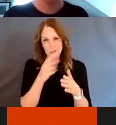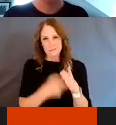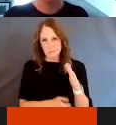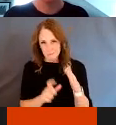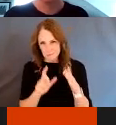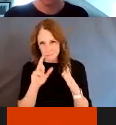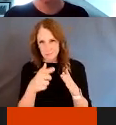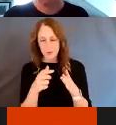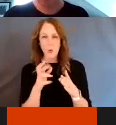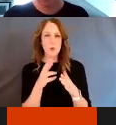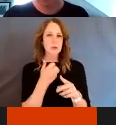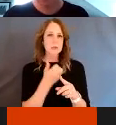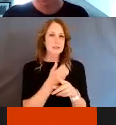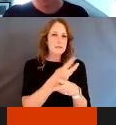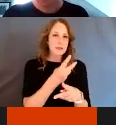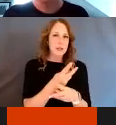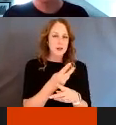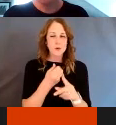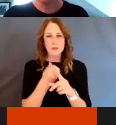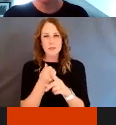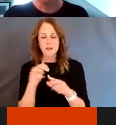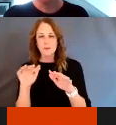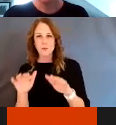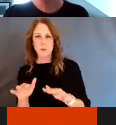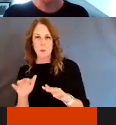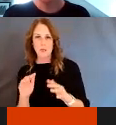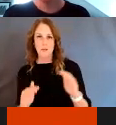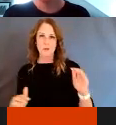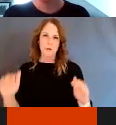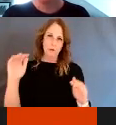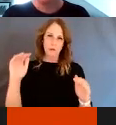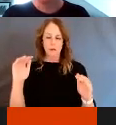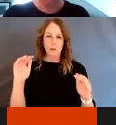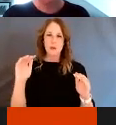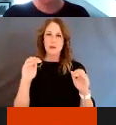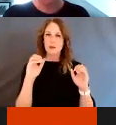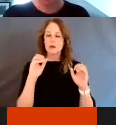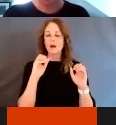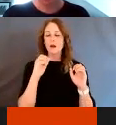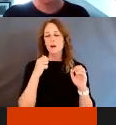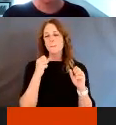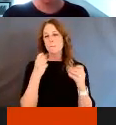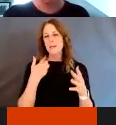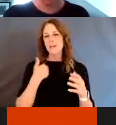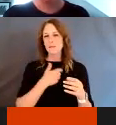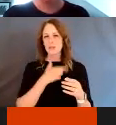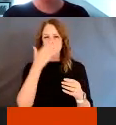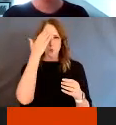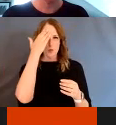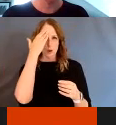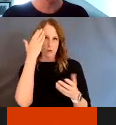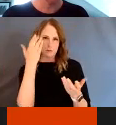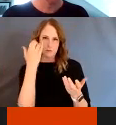our self-soothing get really out of balance. And for many of us, we know when we're not practicing good